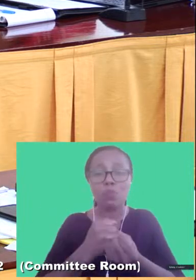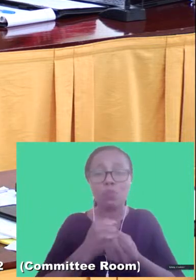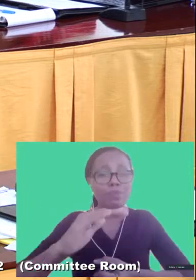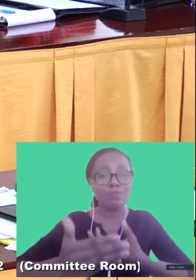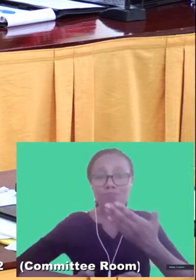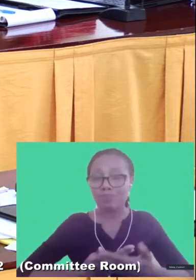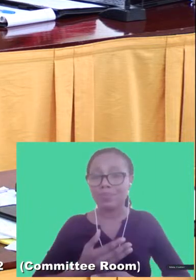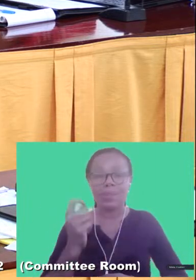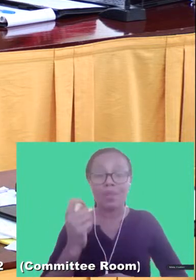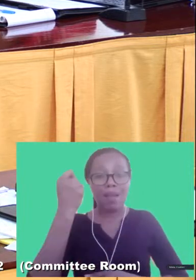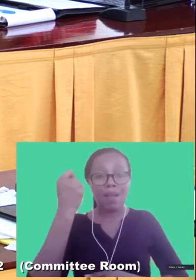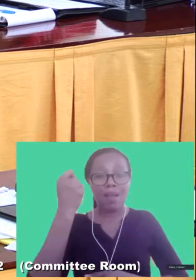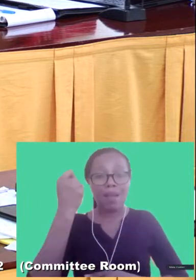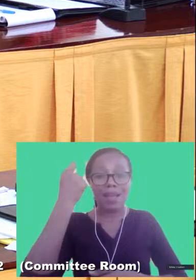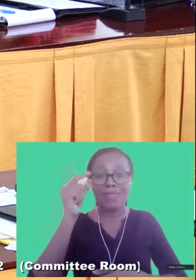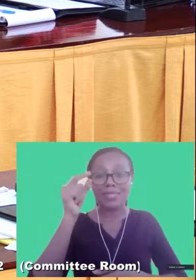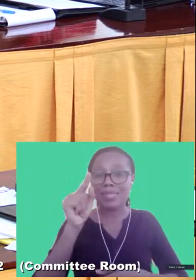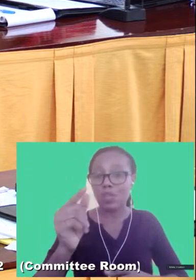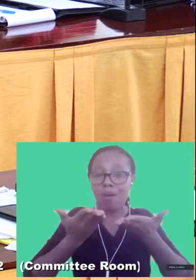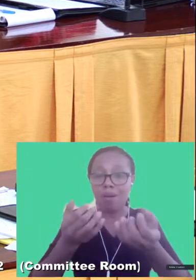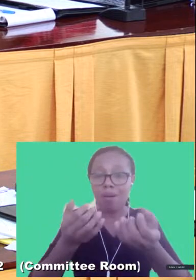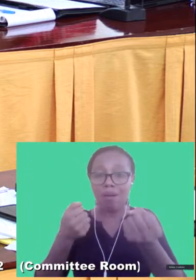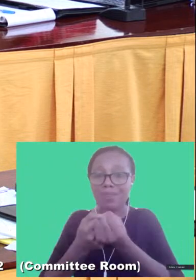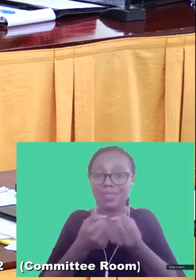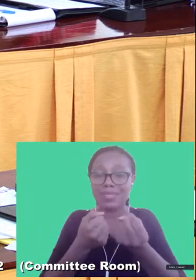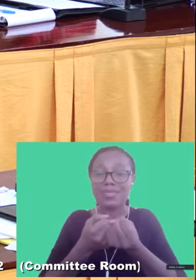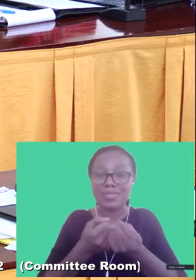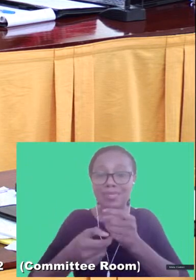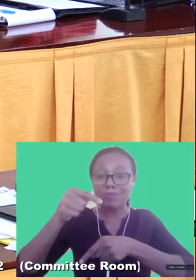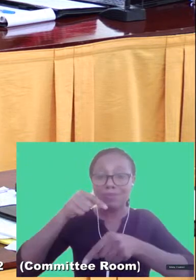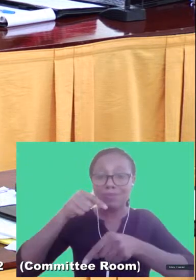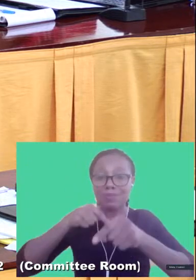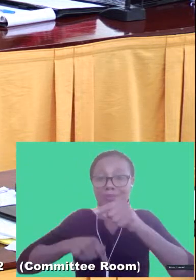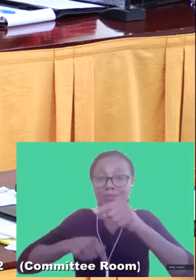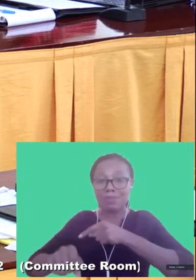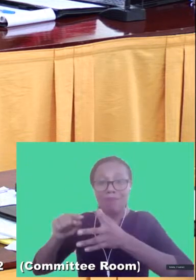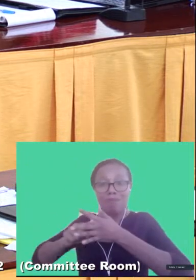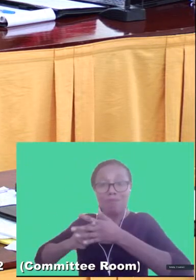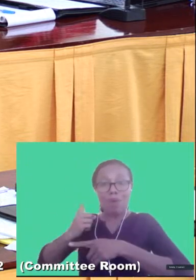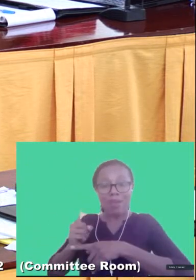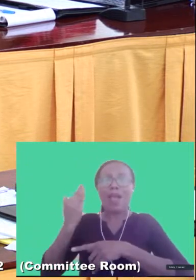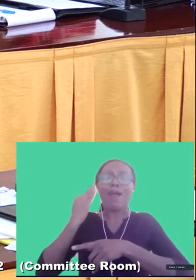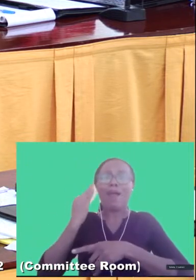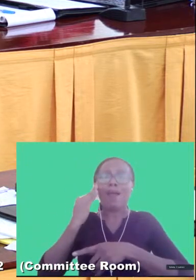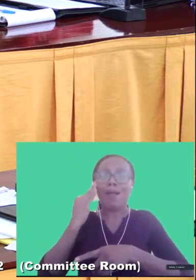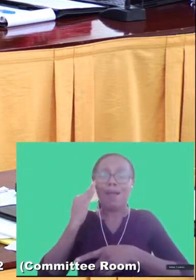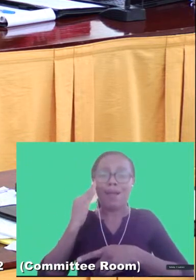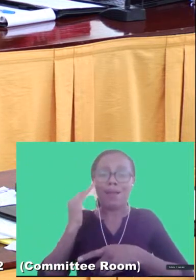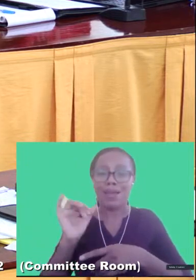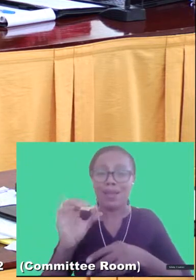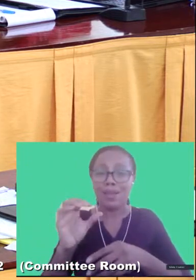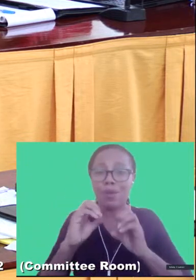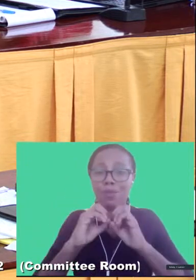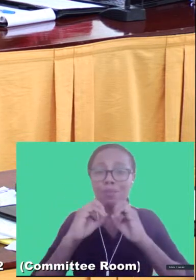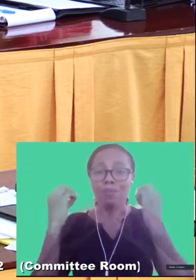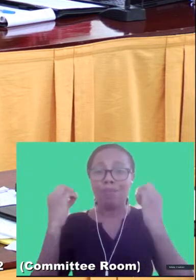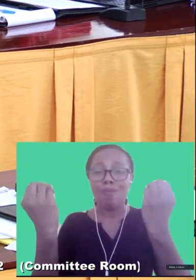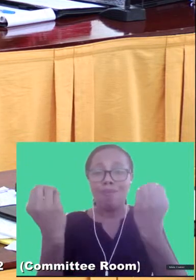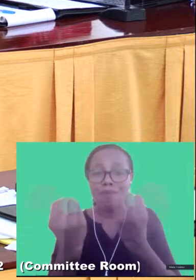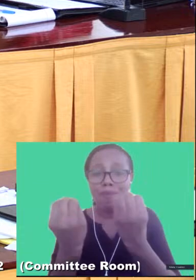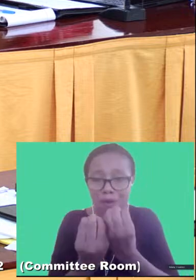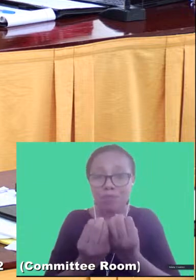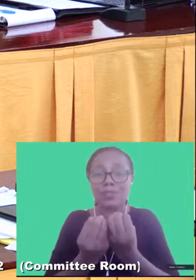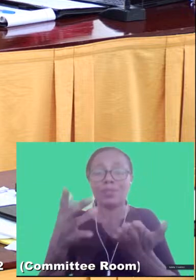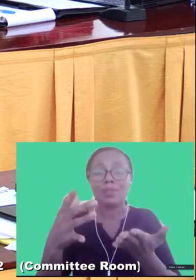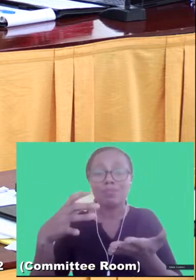for the office that you now hold in the office of the Prime Minister to be working with us in the redevelopment of this very